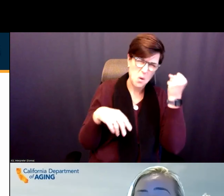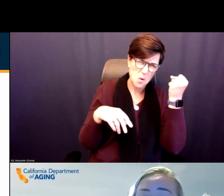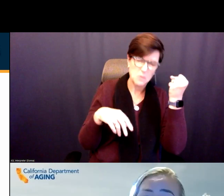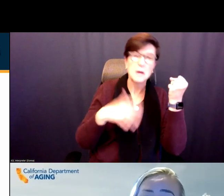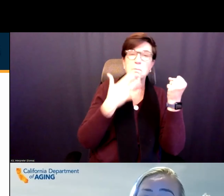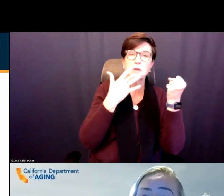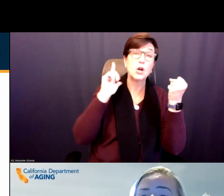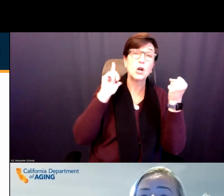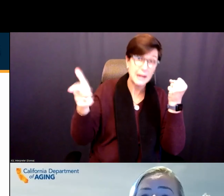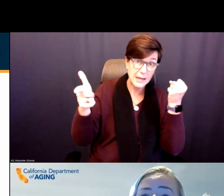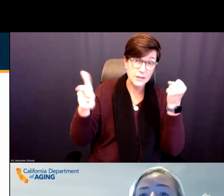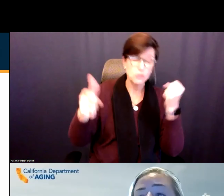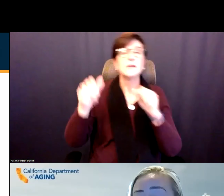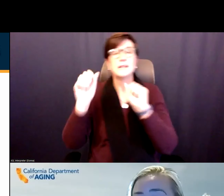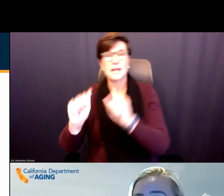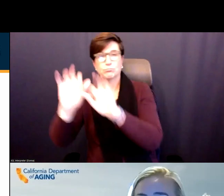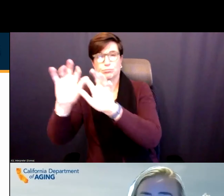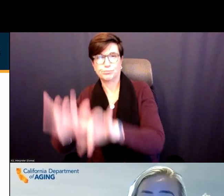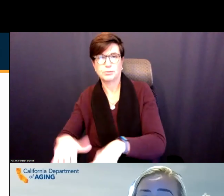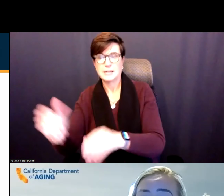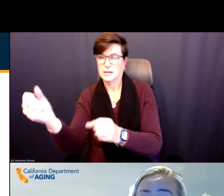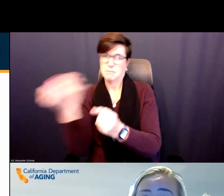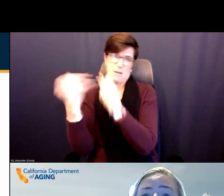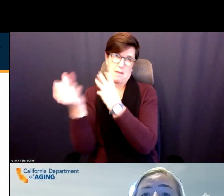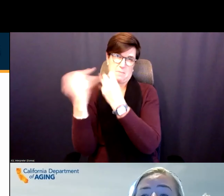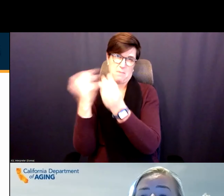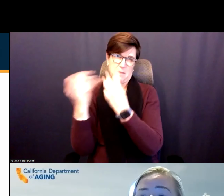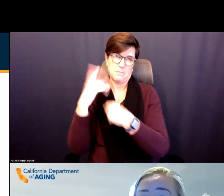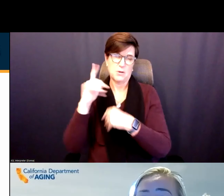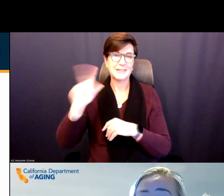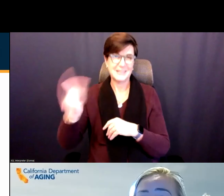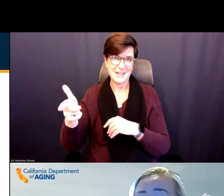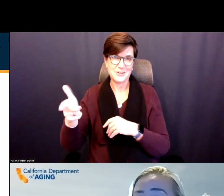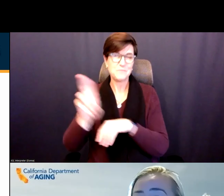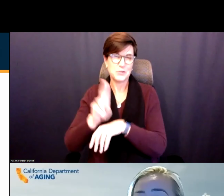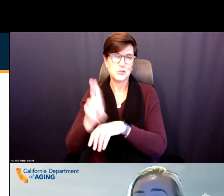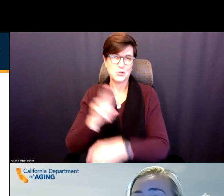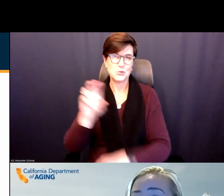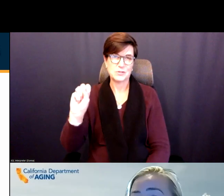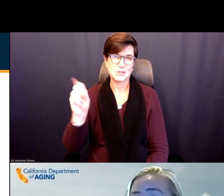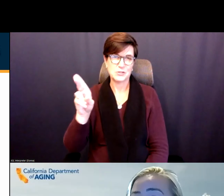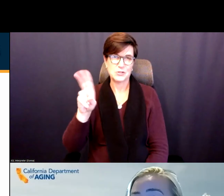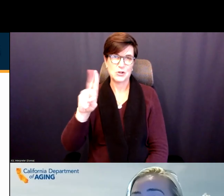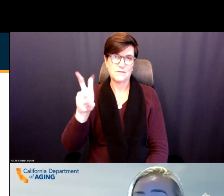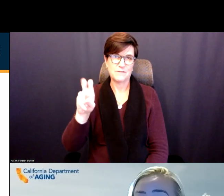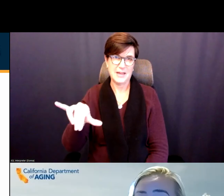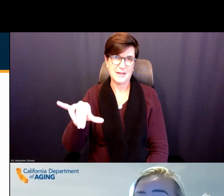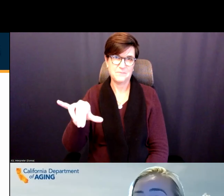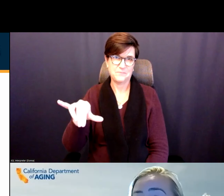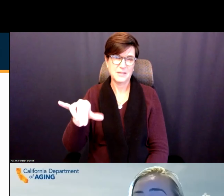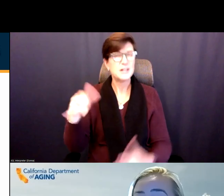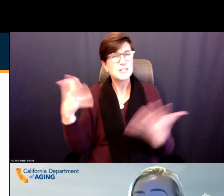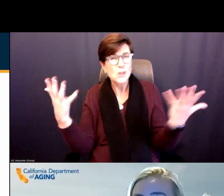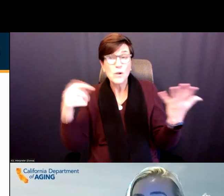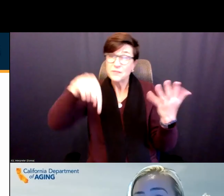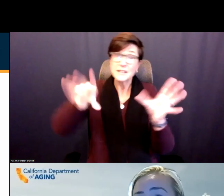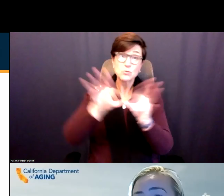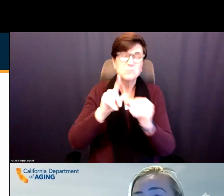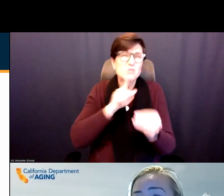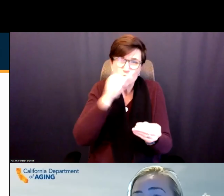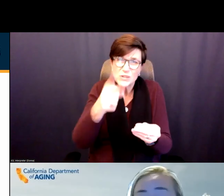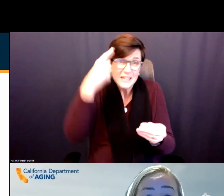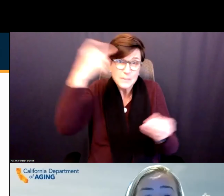an opportunity for us to hear from you, use it as a brainstorming session, and we are going to open up the lines in terms of if you would